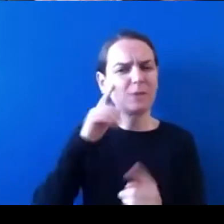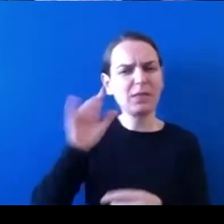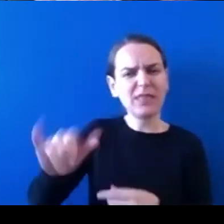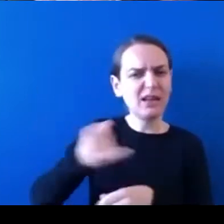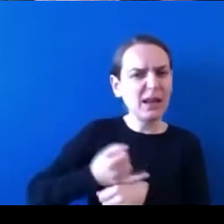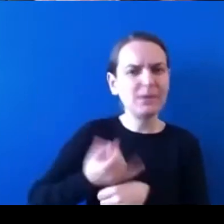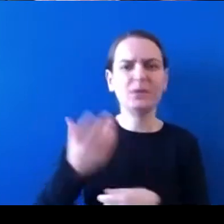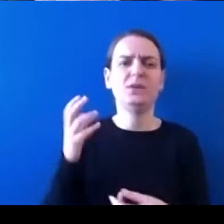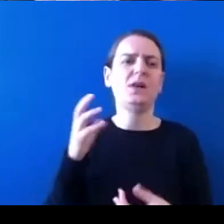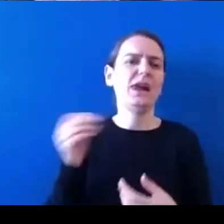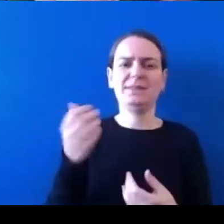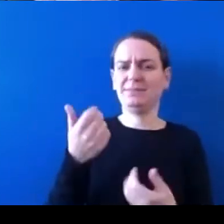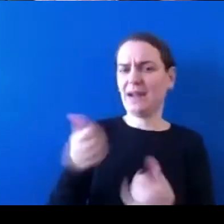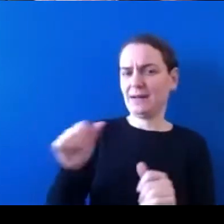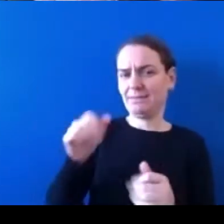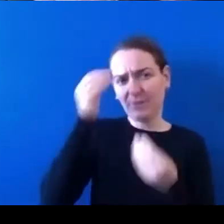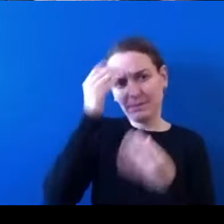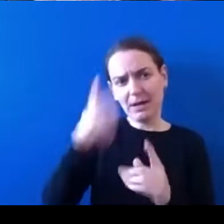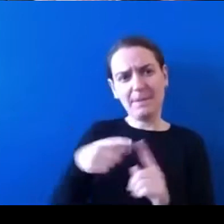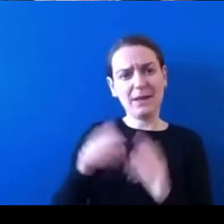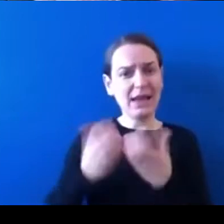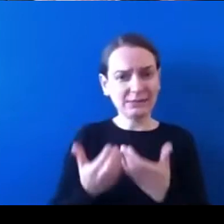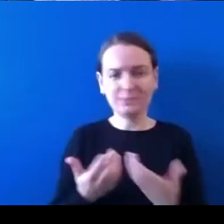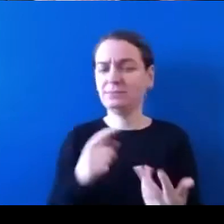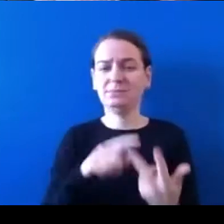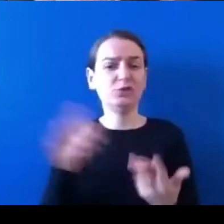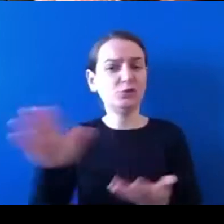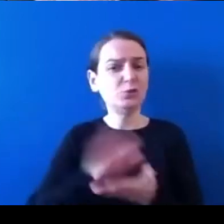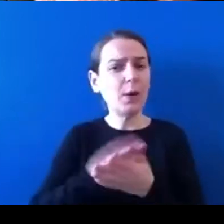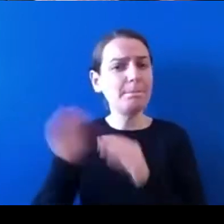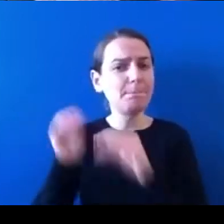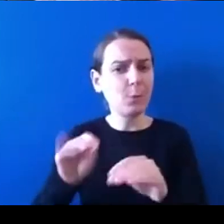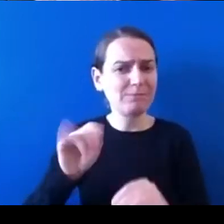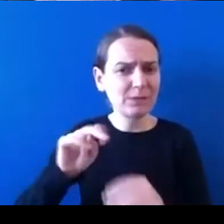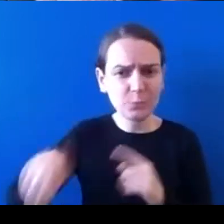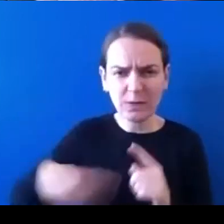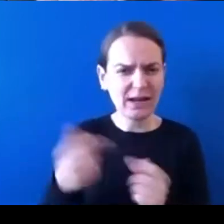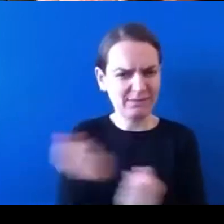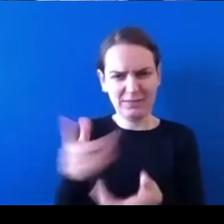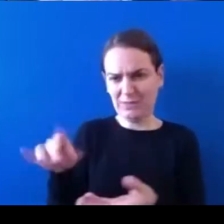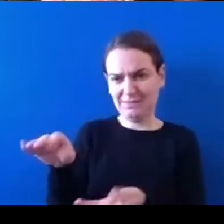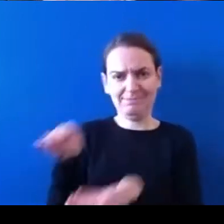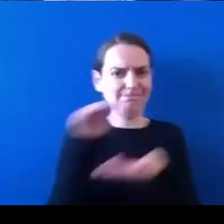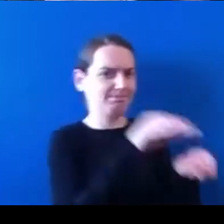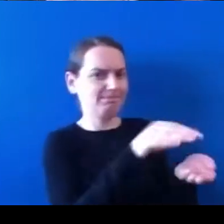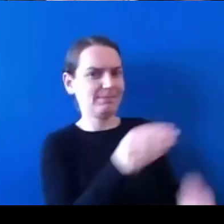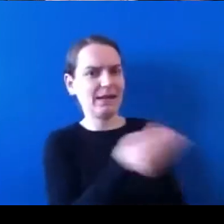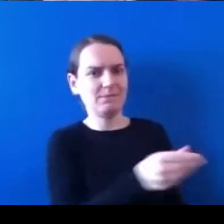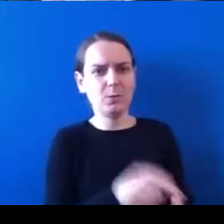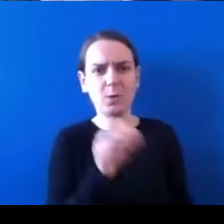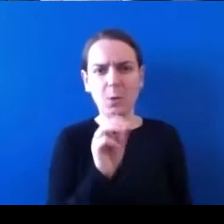when possible. And then you can give directions to all the other freshmen who don't know where they're going.